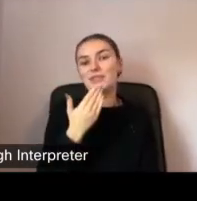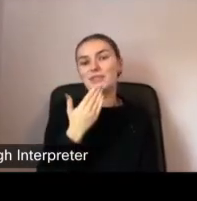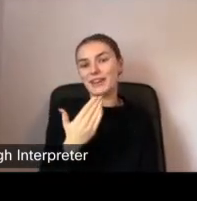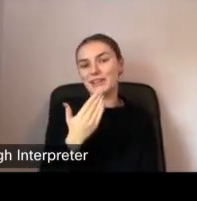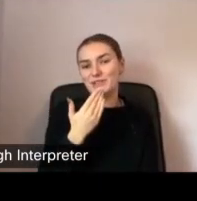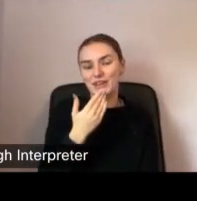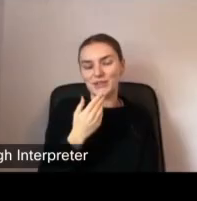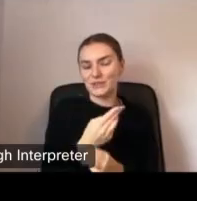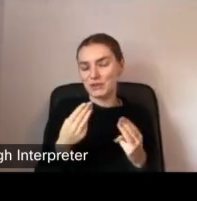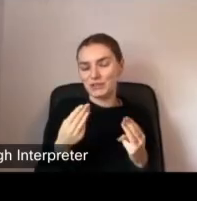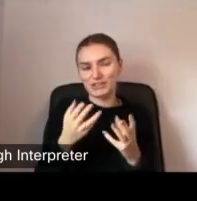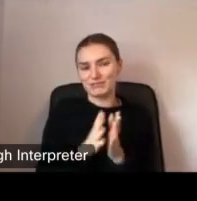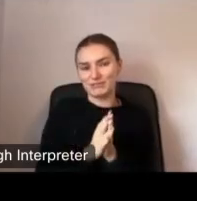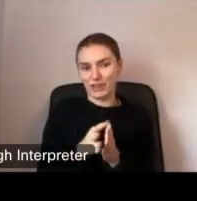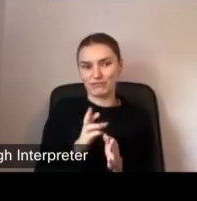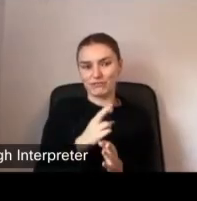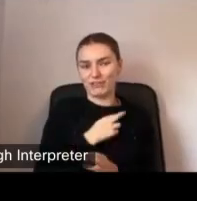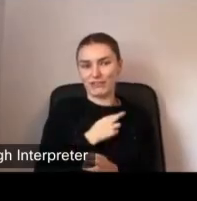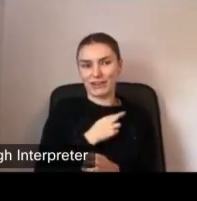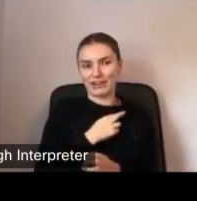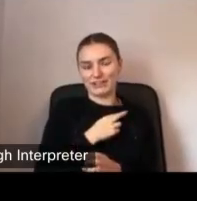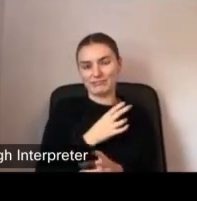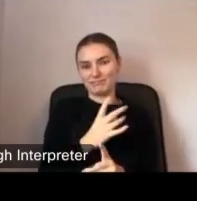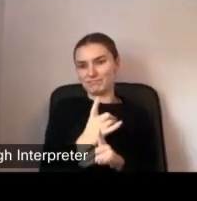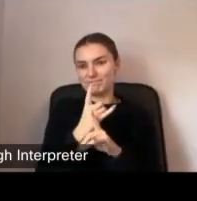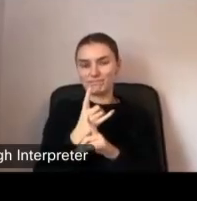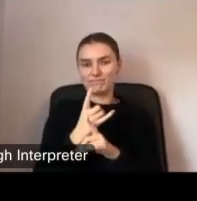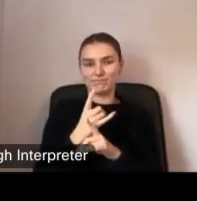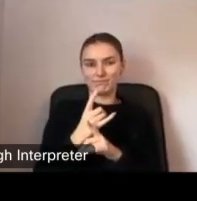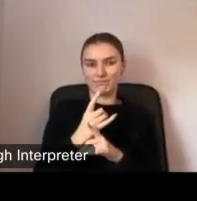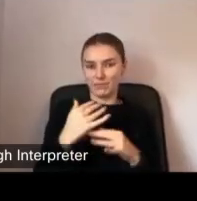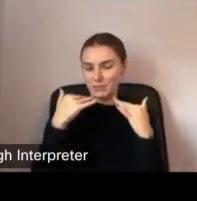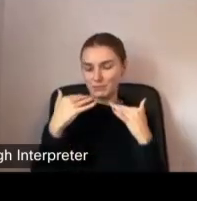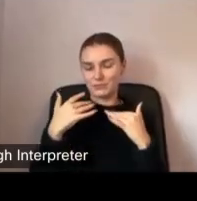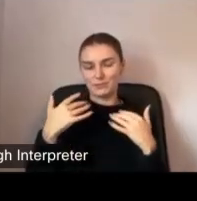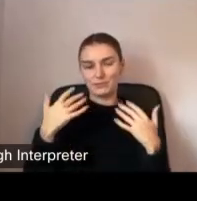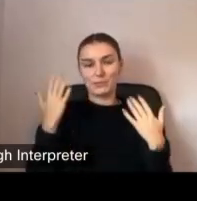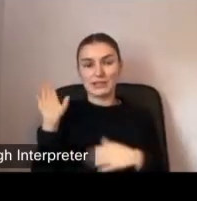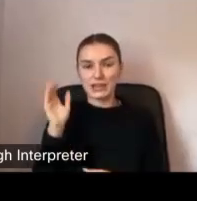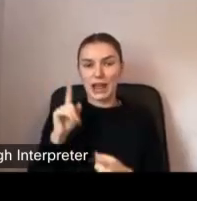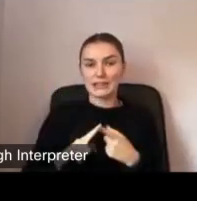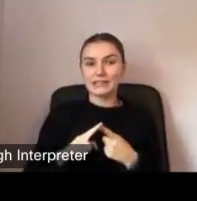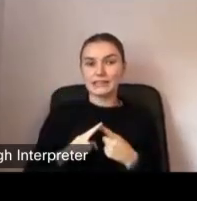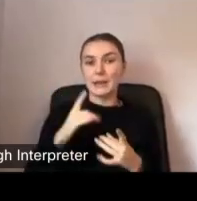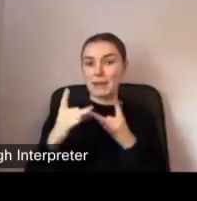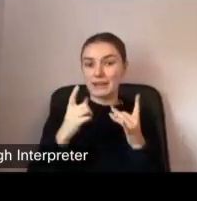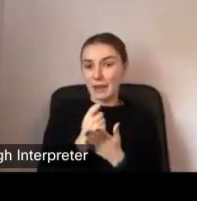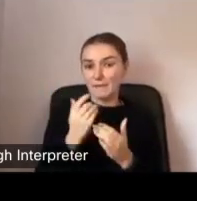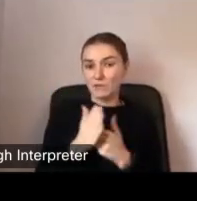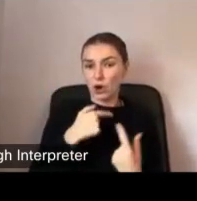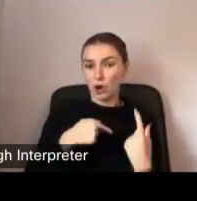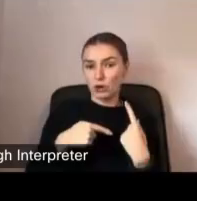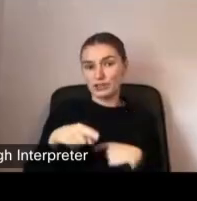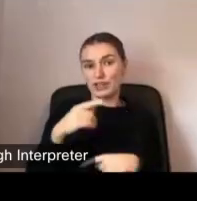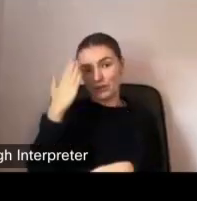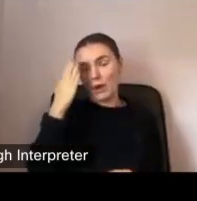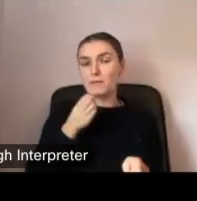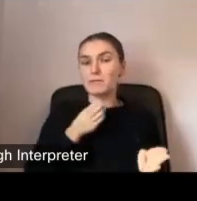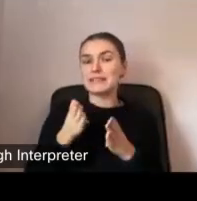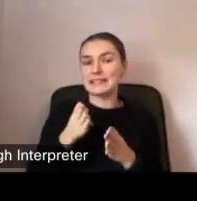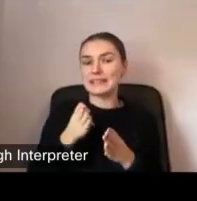for that really enriching presentation and for making time for us. I know you have a busy clinic today